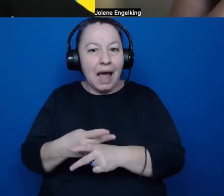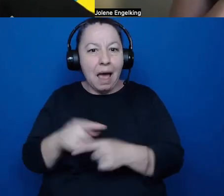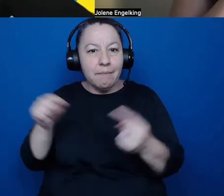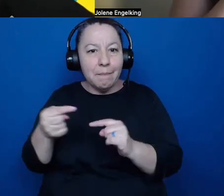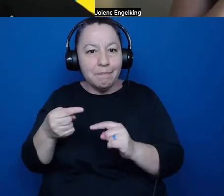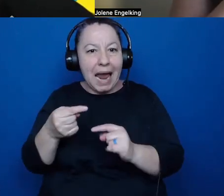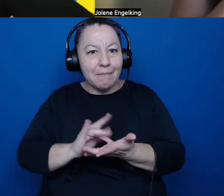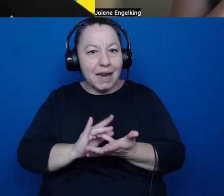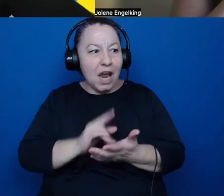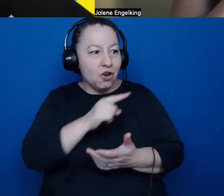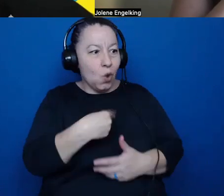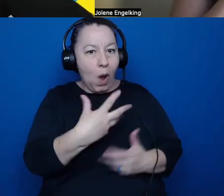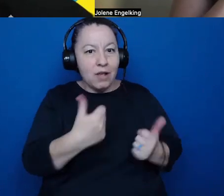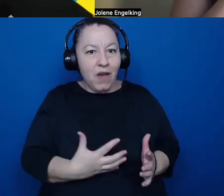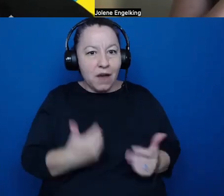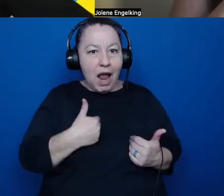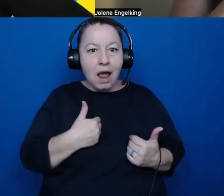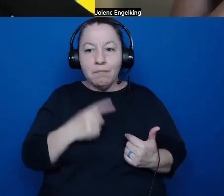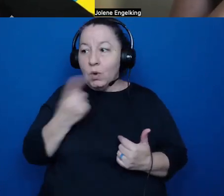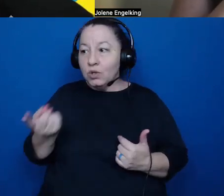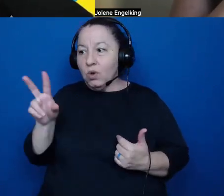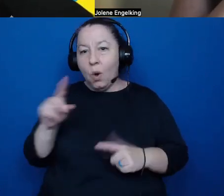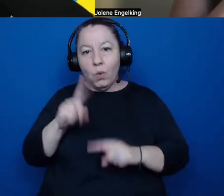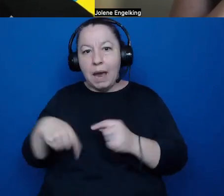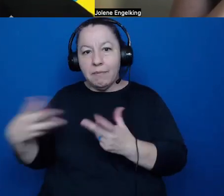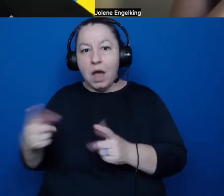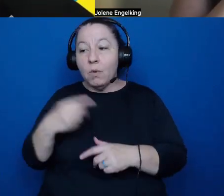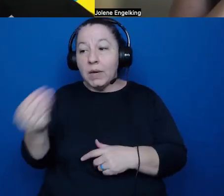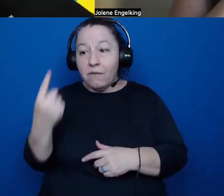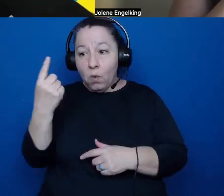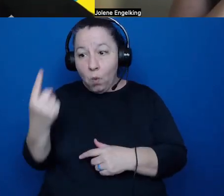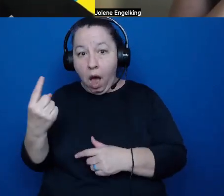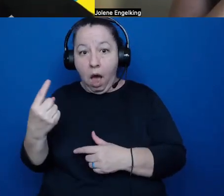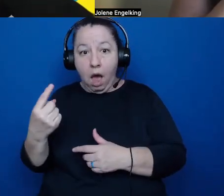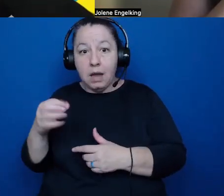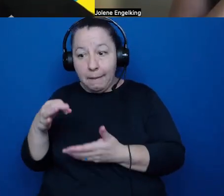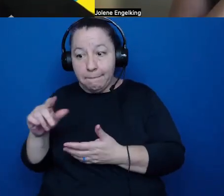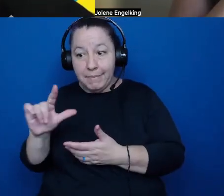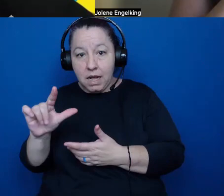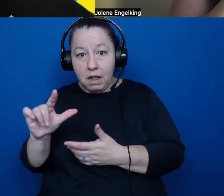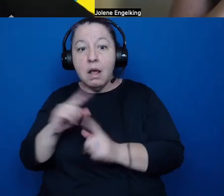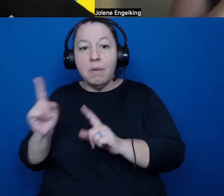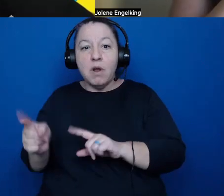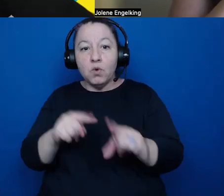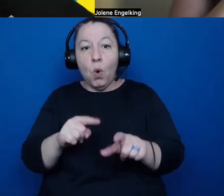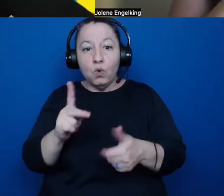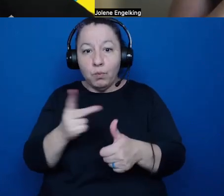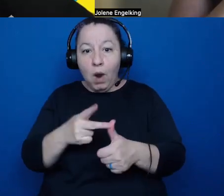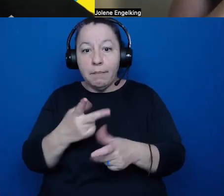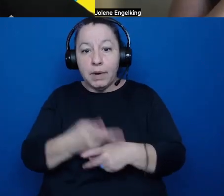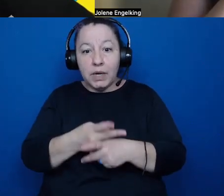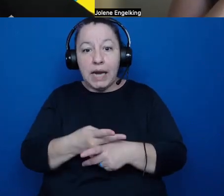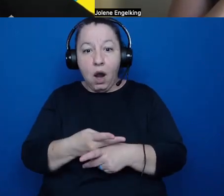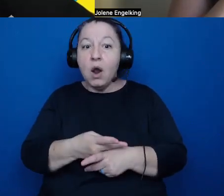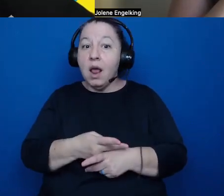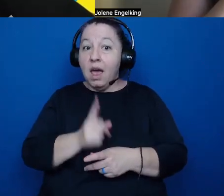survivor had, but was told, no, we can't provide that, or we can provide one pill, but you have to go to your primary. And it was very much insinuated